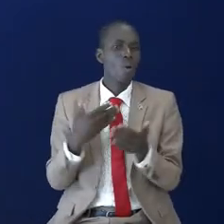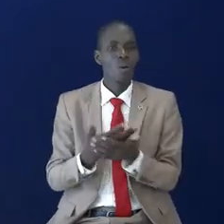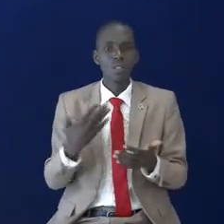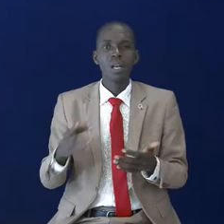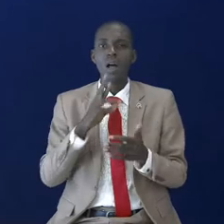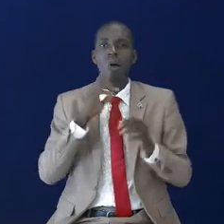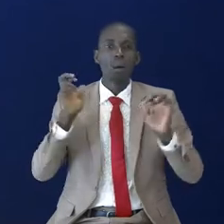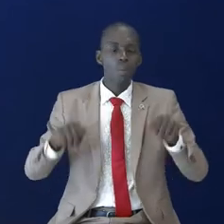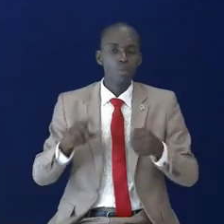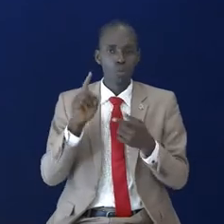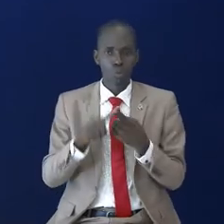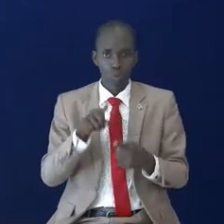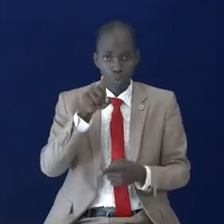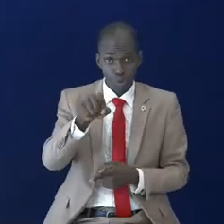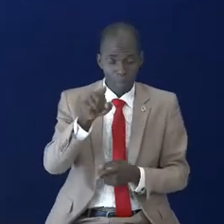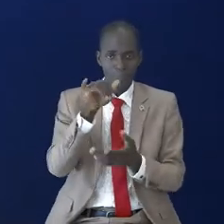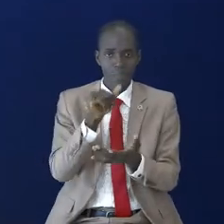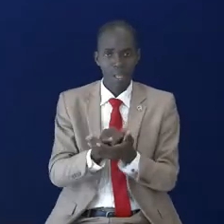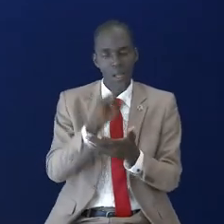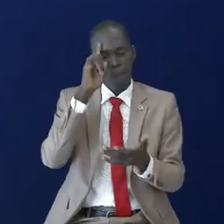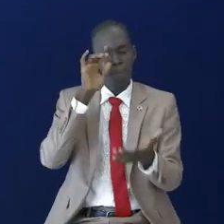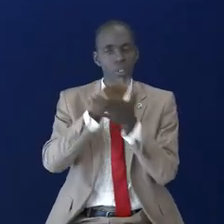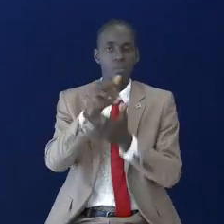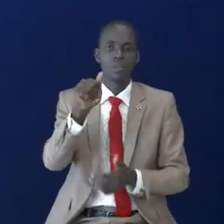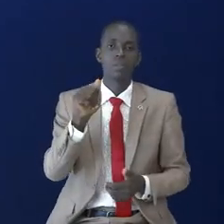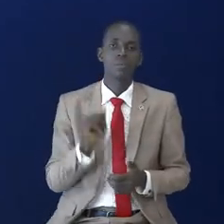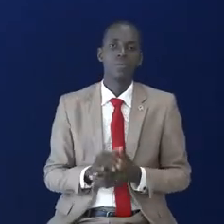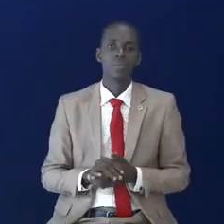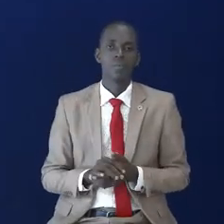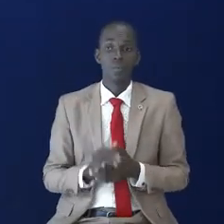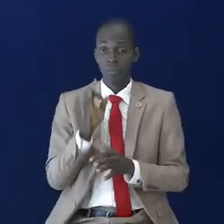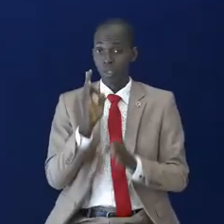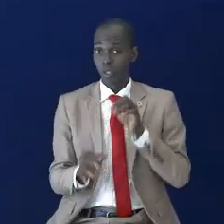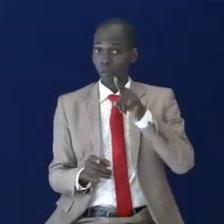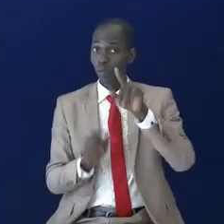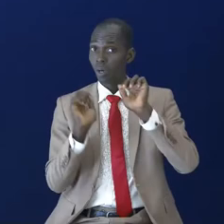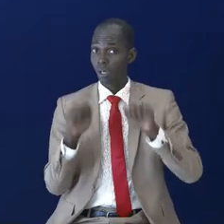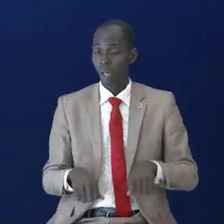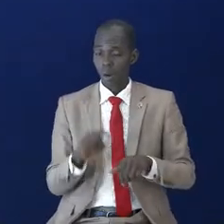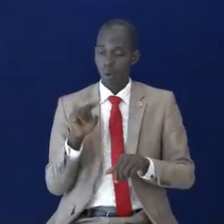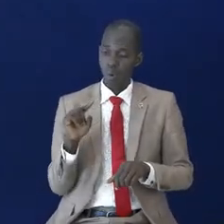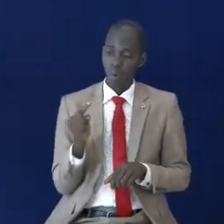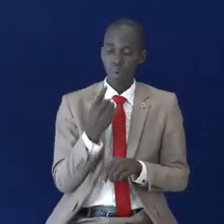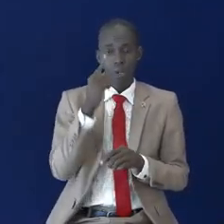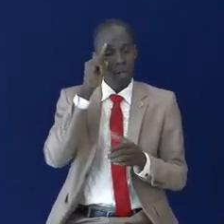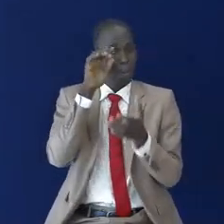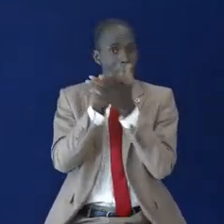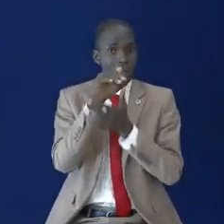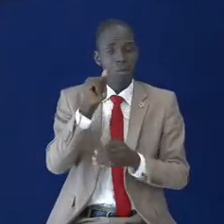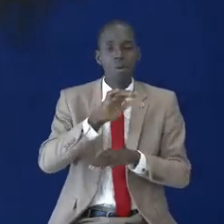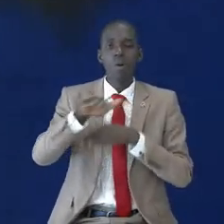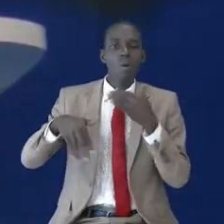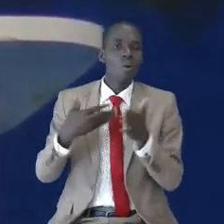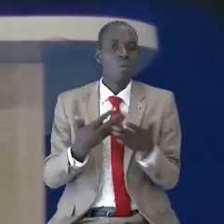are possible to him that believeth. If you can only believe,